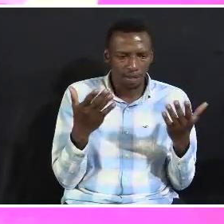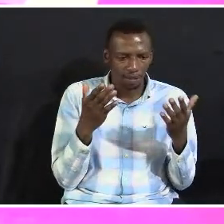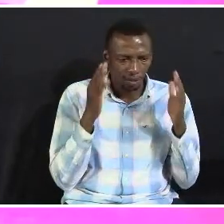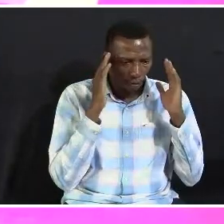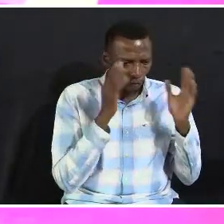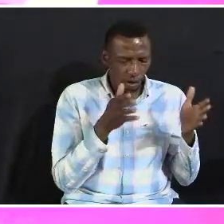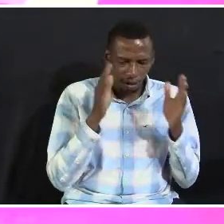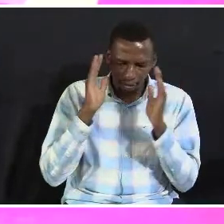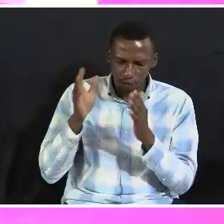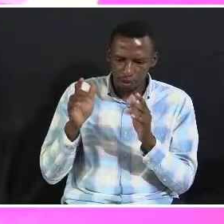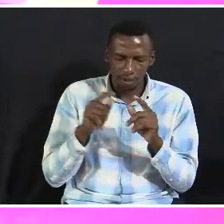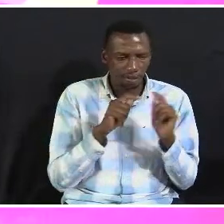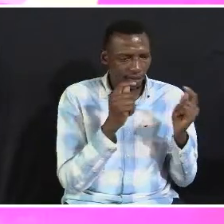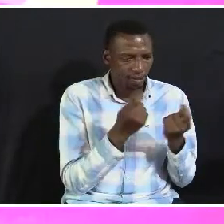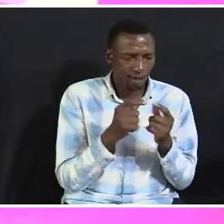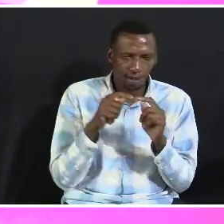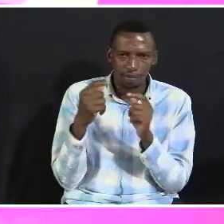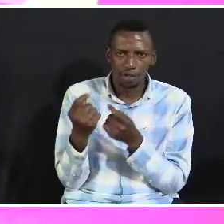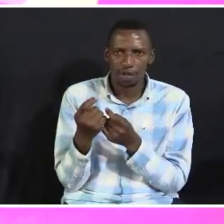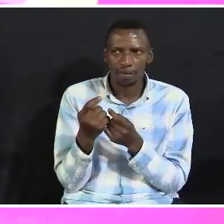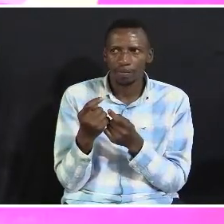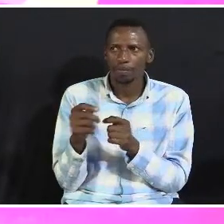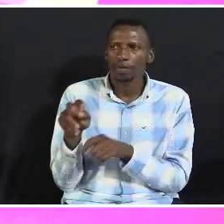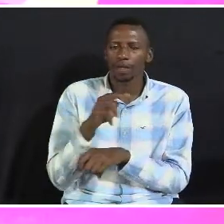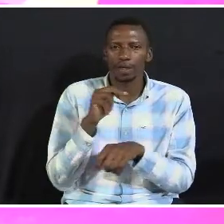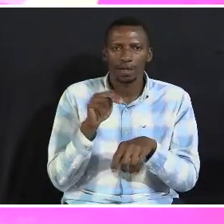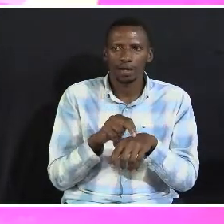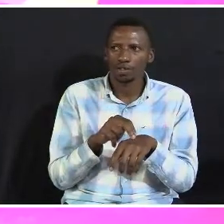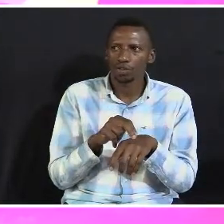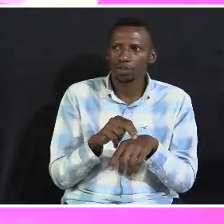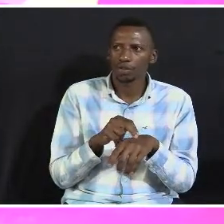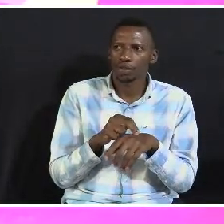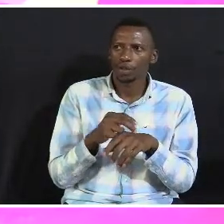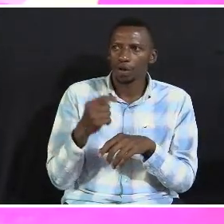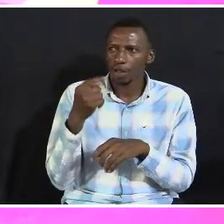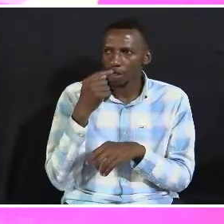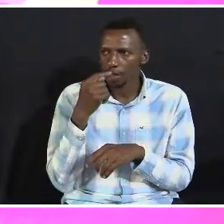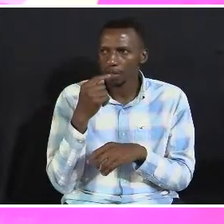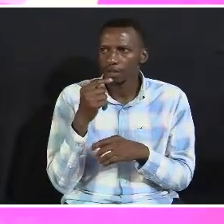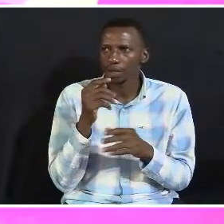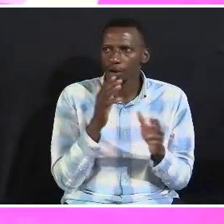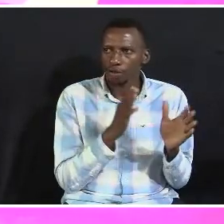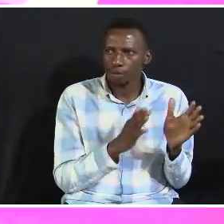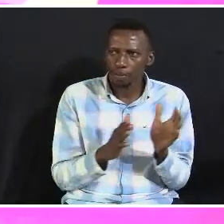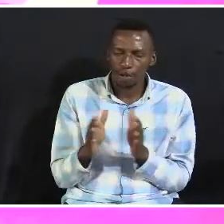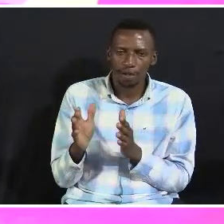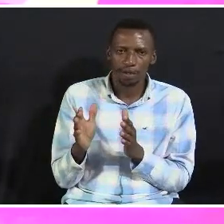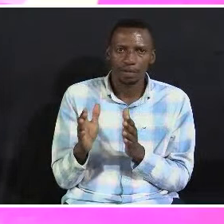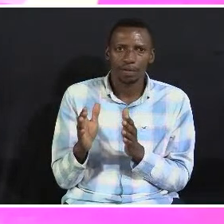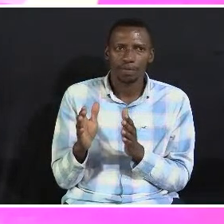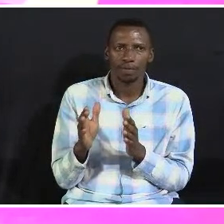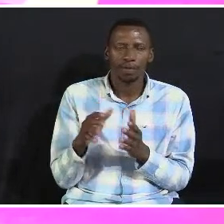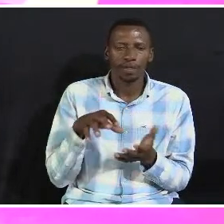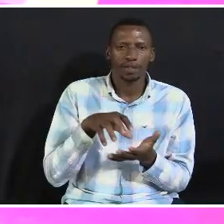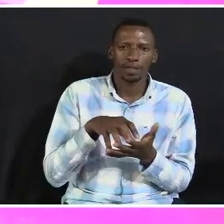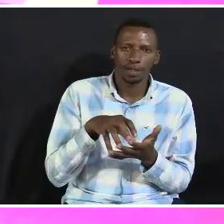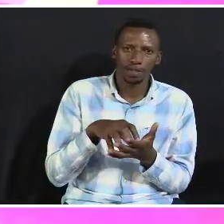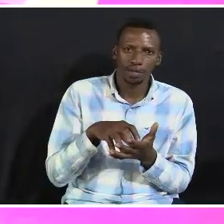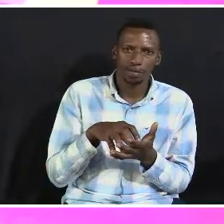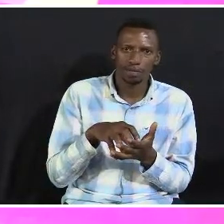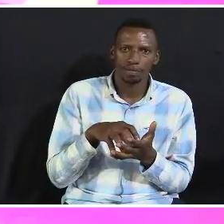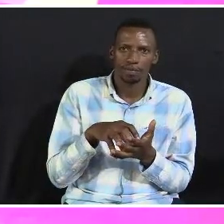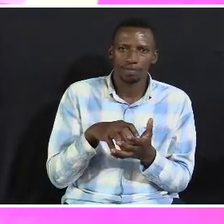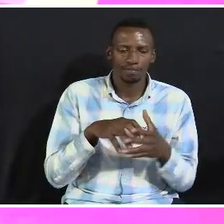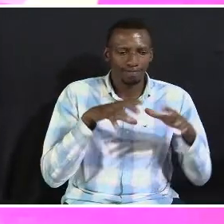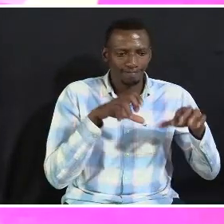on race, based on nation, based on tongue, based on clan, based on status,